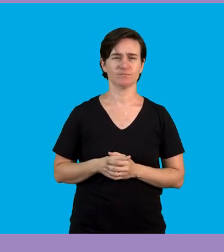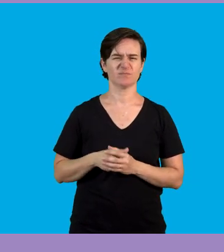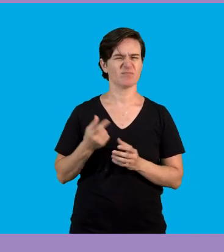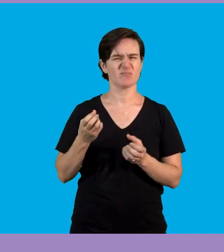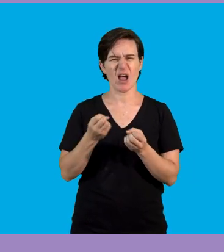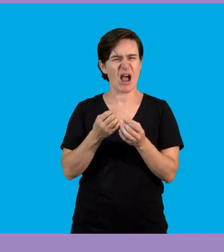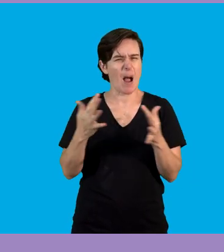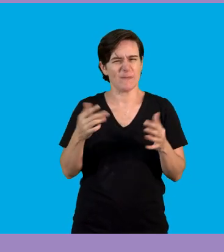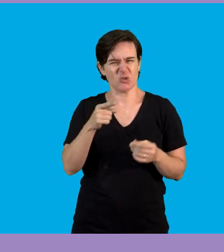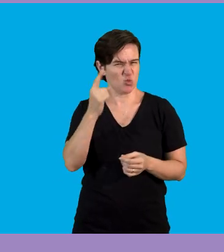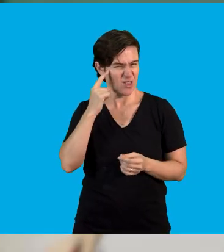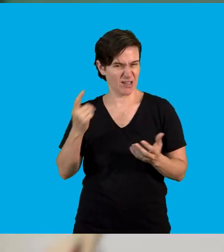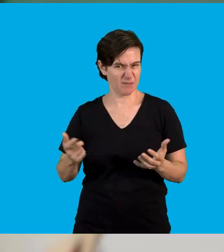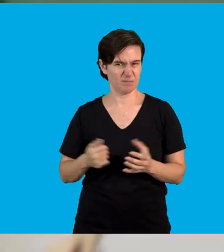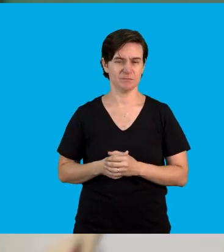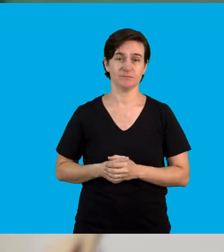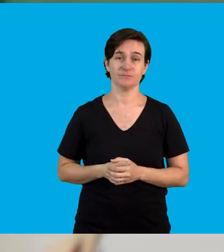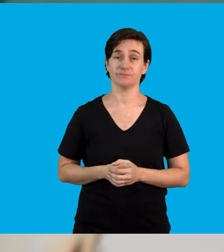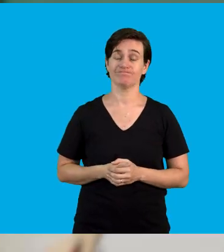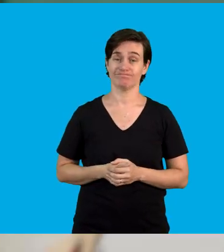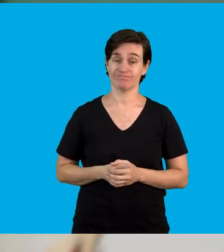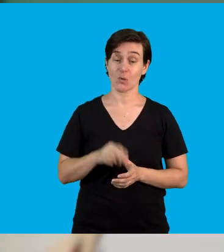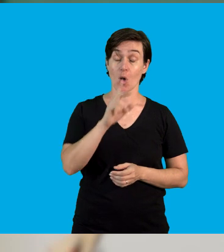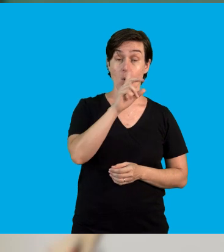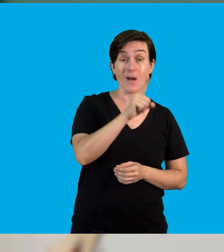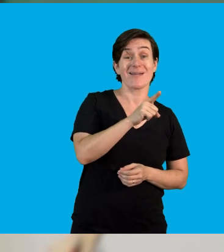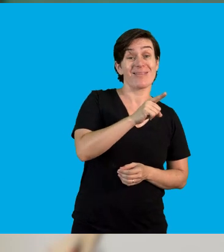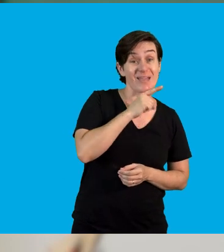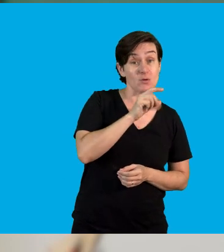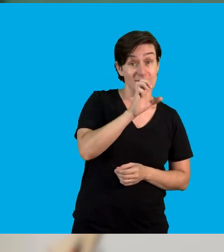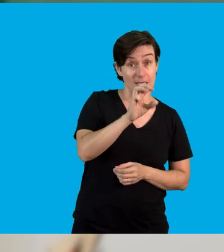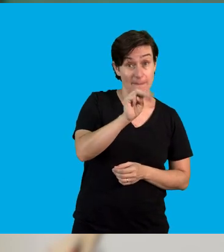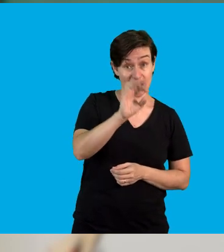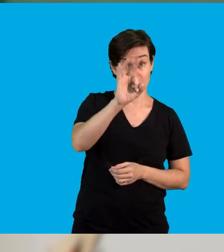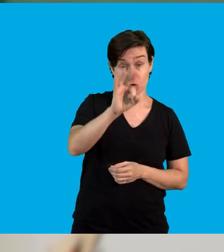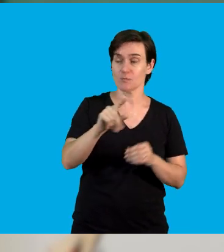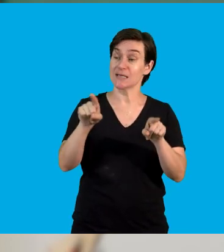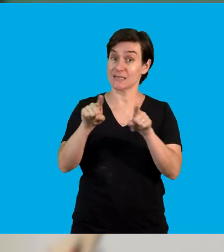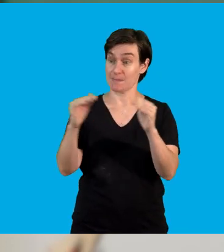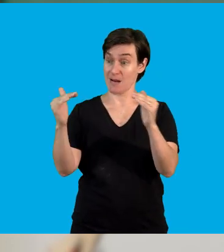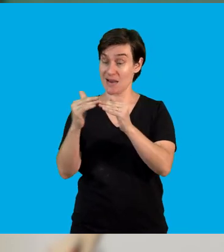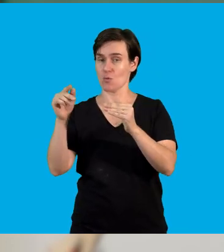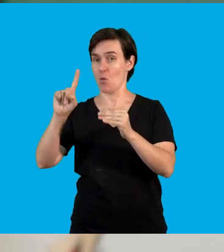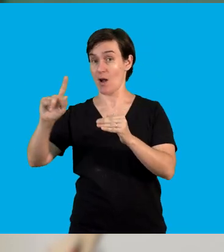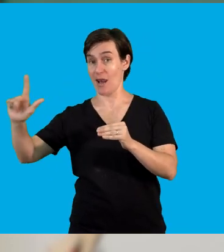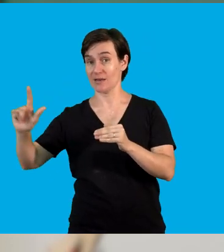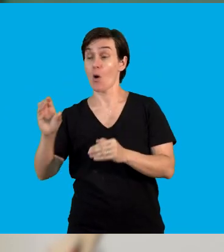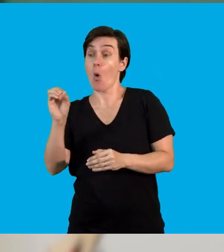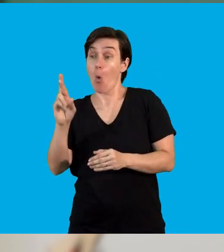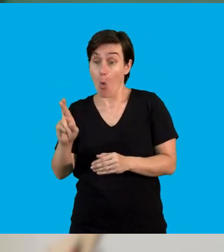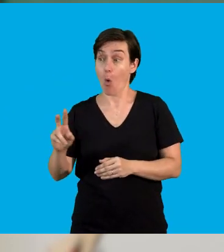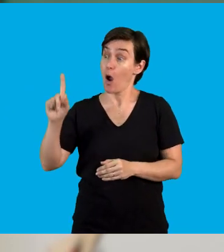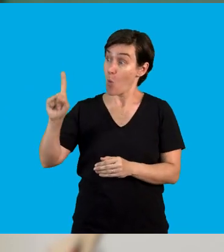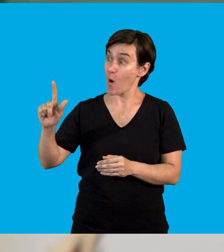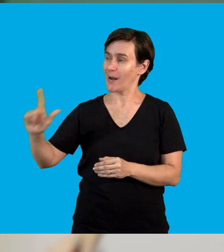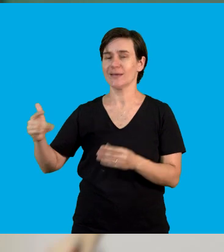think 7 liters will be? Now remember, 1,000 centimeters cubed is equals to 1 liter, or 1 liter is equals